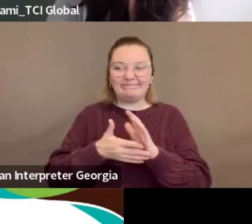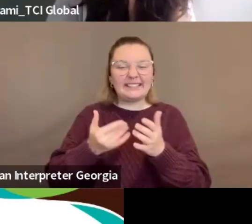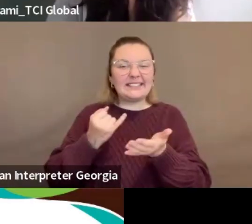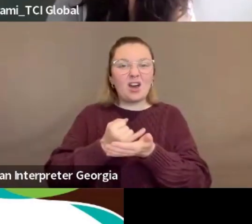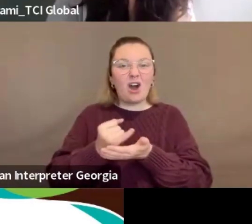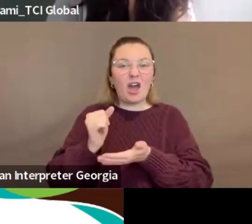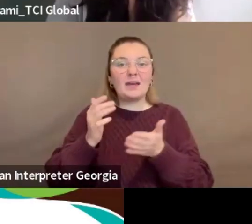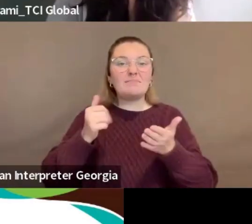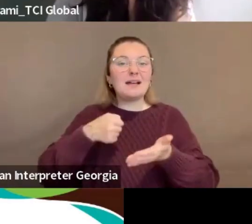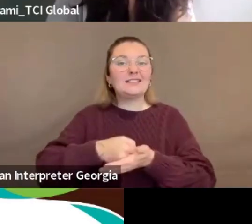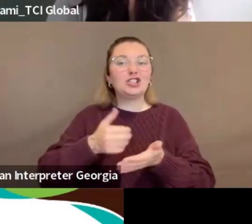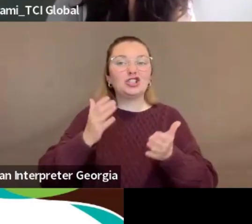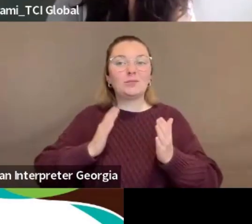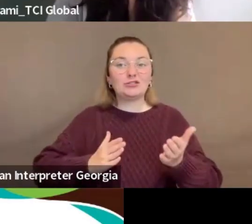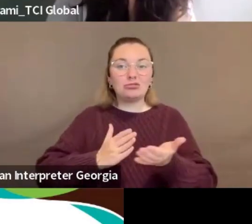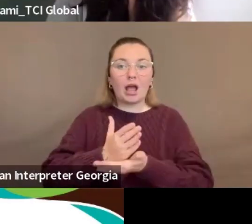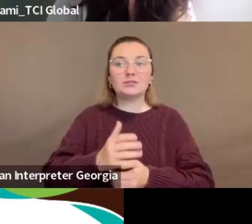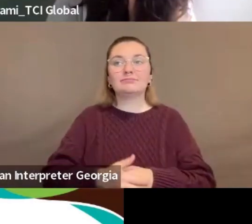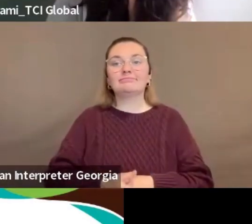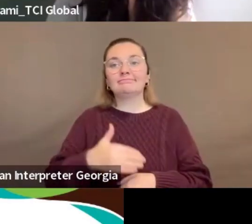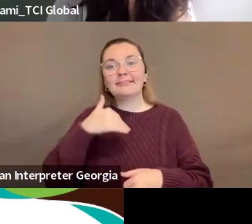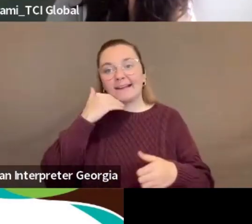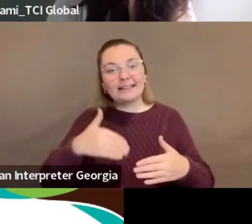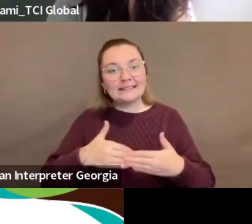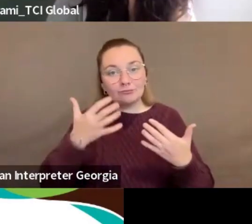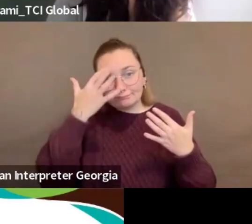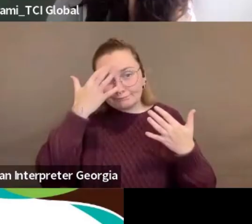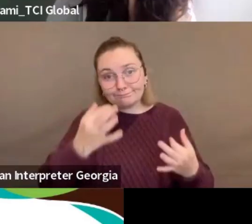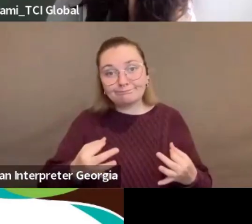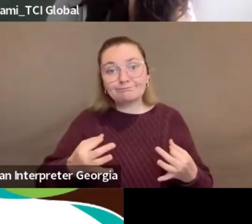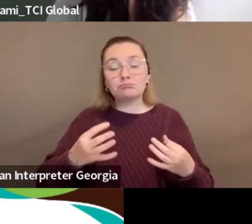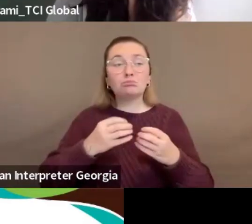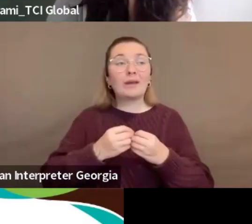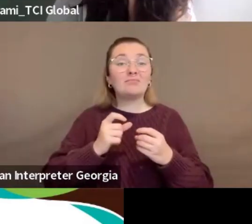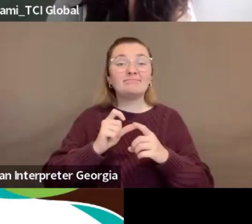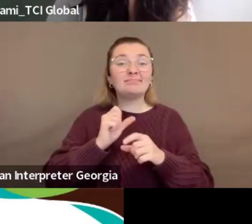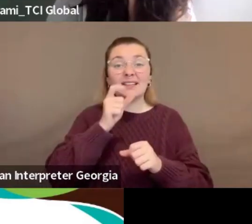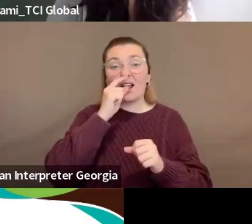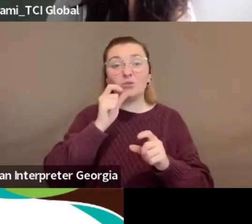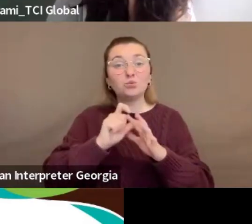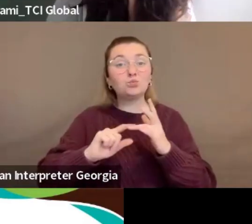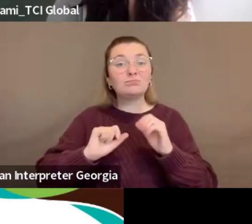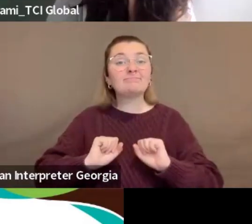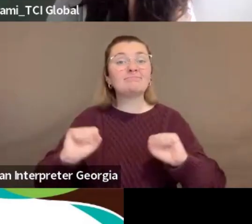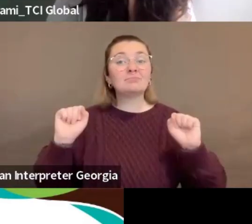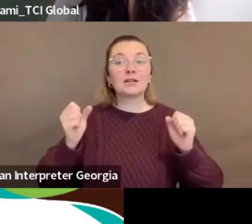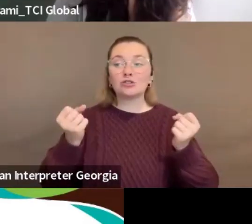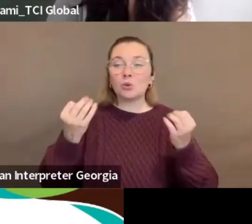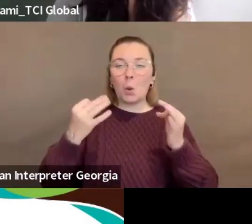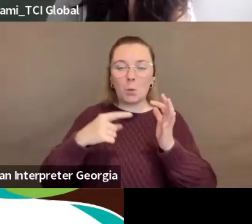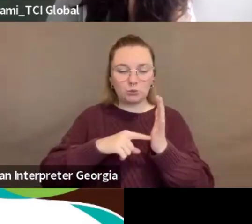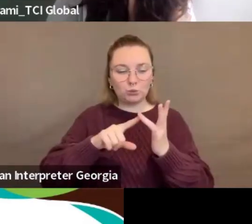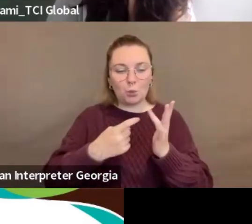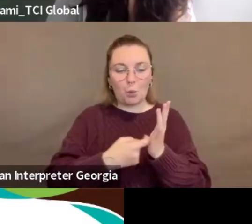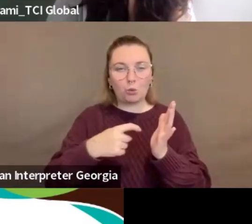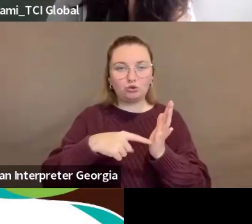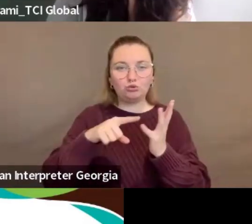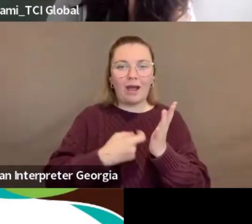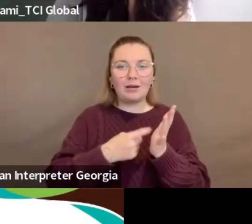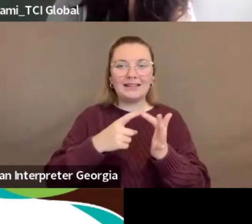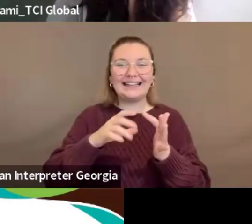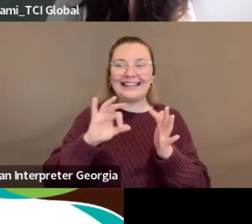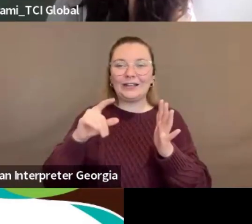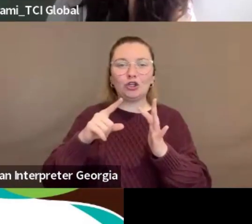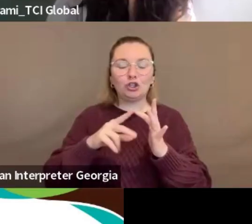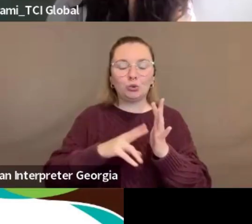rights. The right to make daily choices with dignity and the right to be free from torture, inhumane and